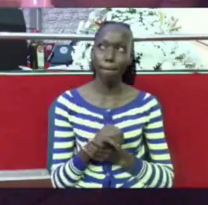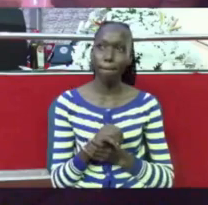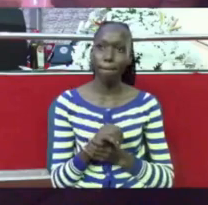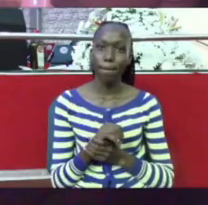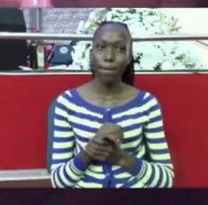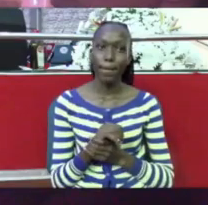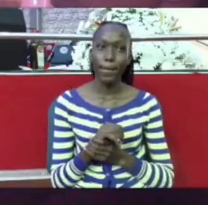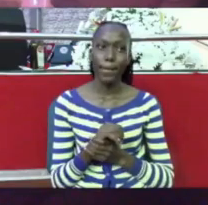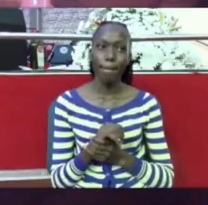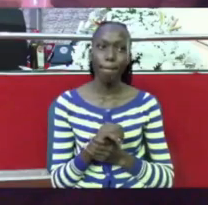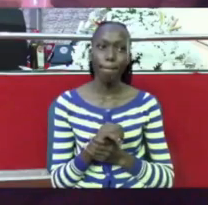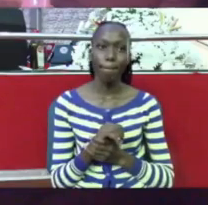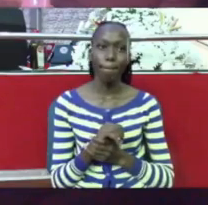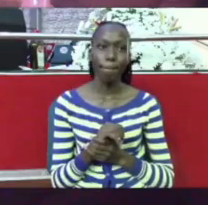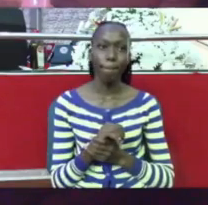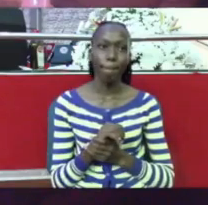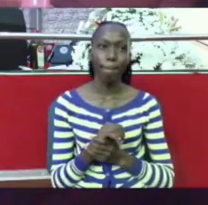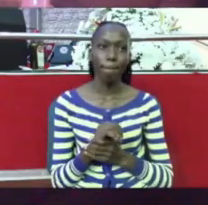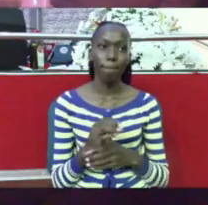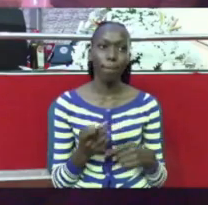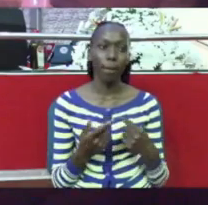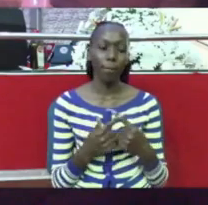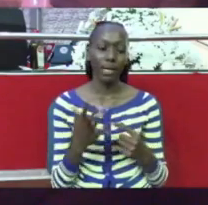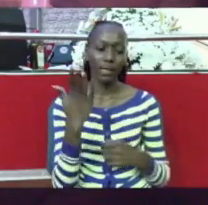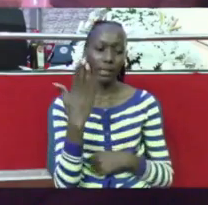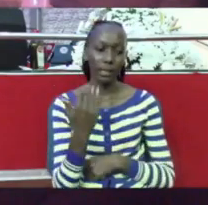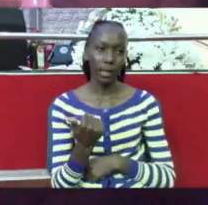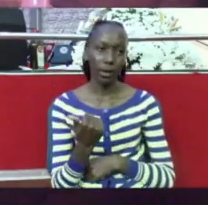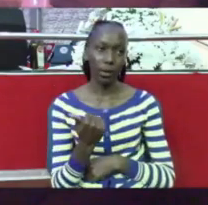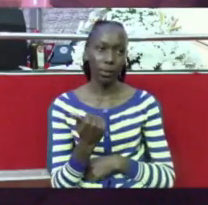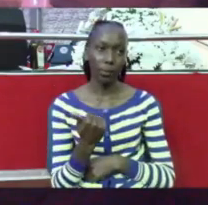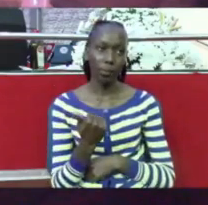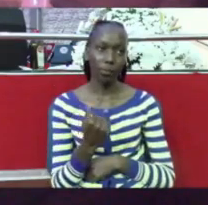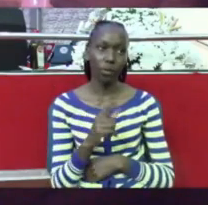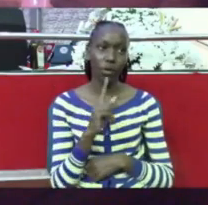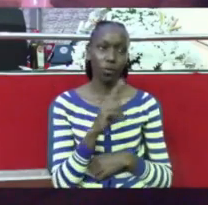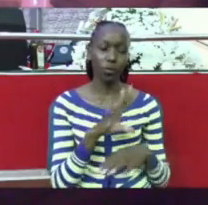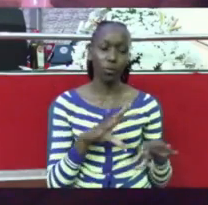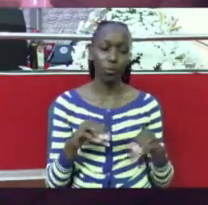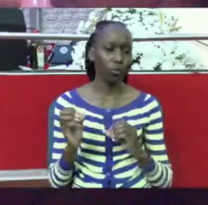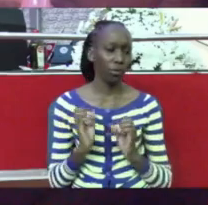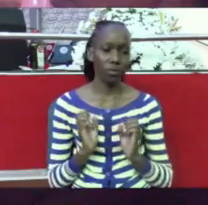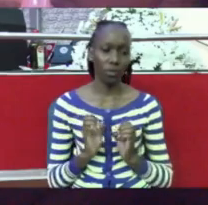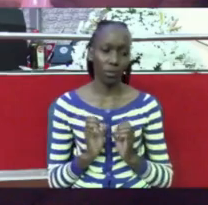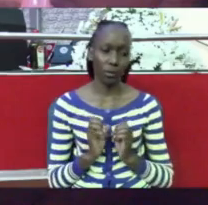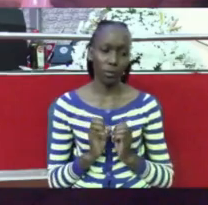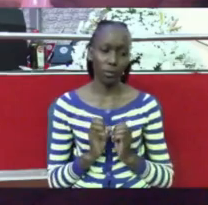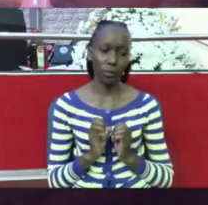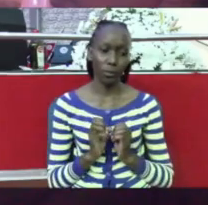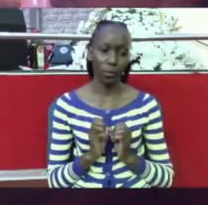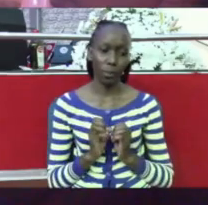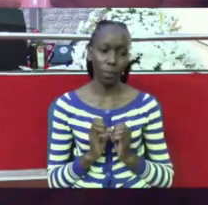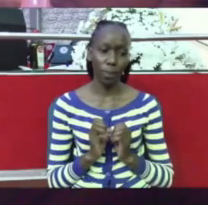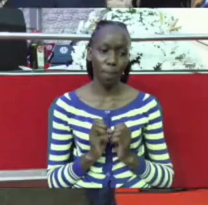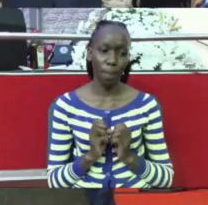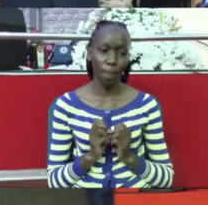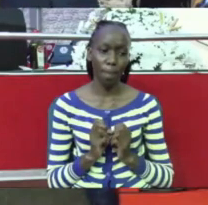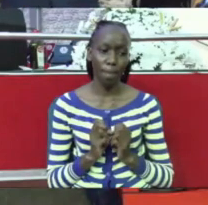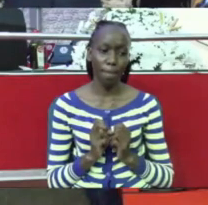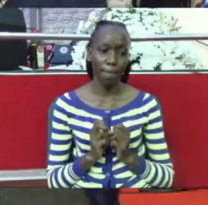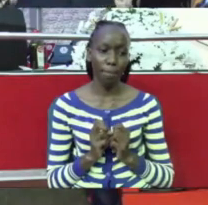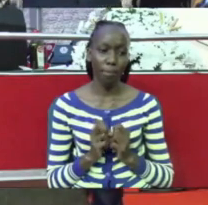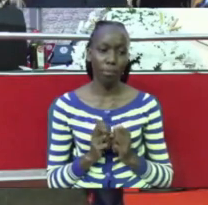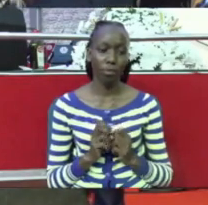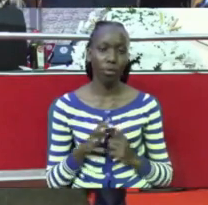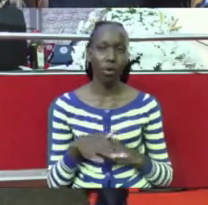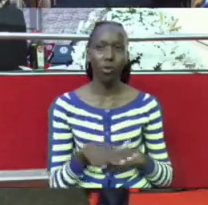of progressing, that is the retrogression. Na badala wewe kuendelea mbele ukaanza kurudi nyuma tena. Oh, even you could be here. Na unaweza kuwa uko hapa. Your